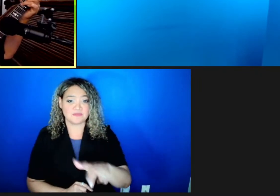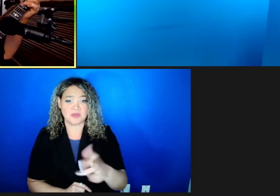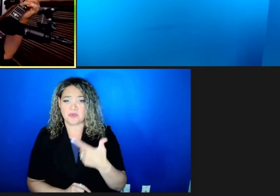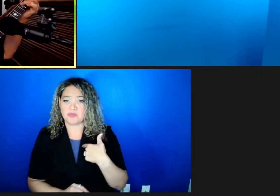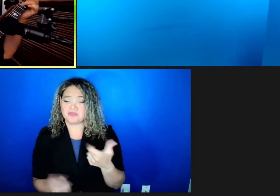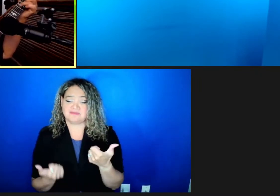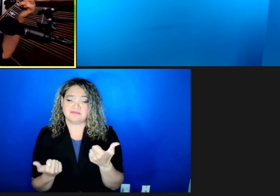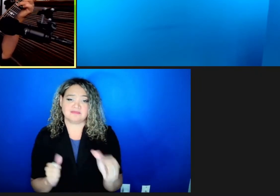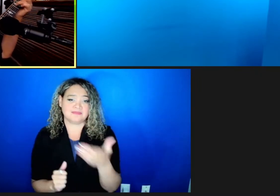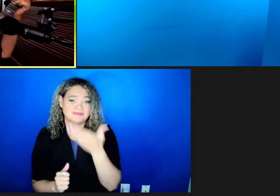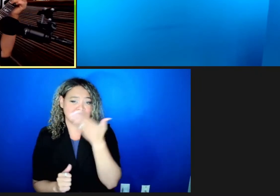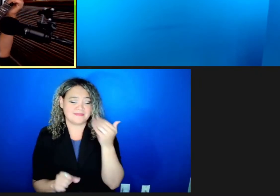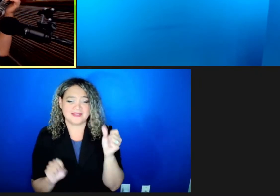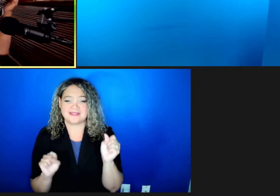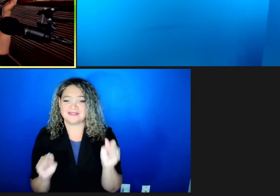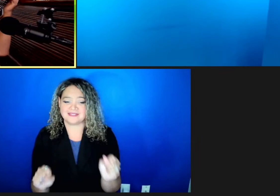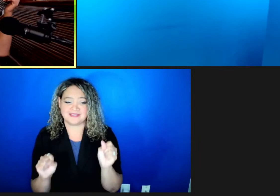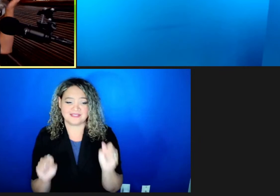can do.